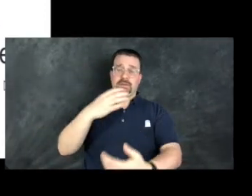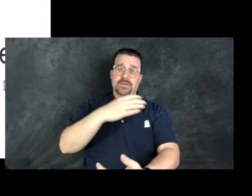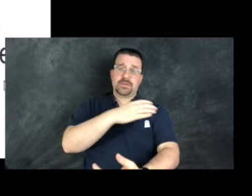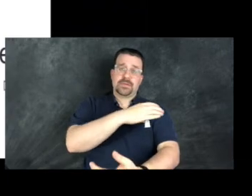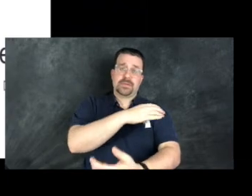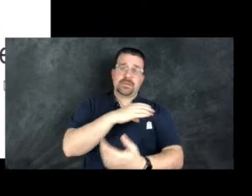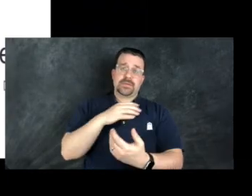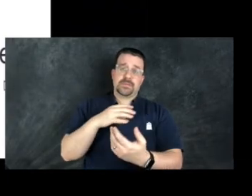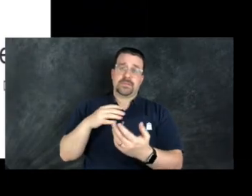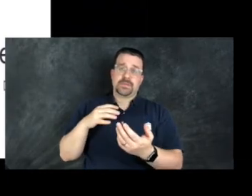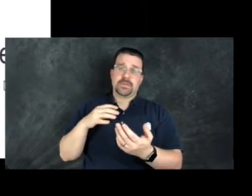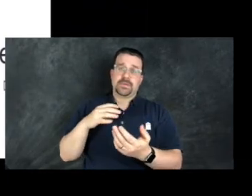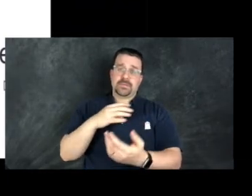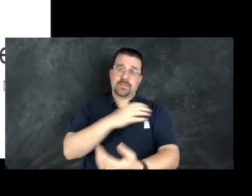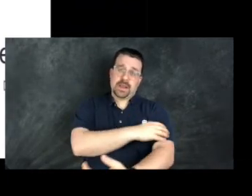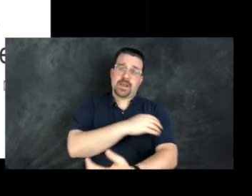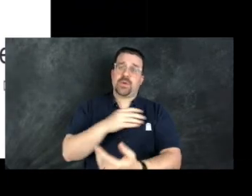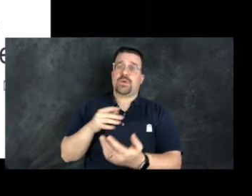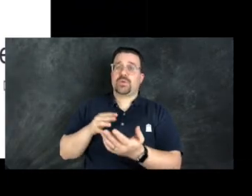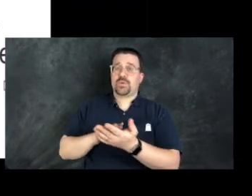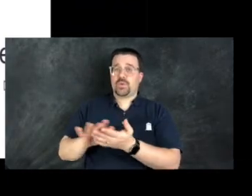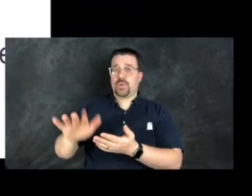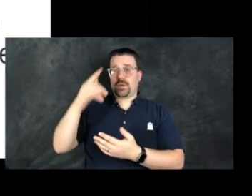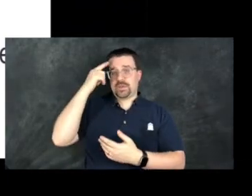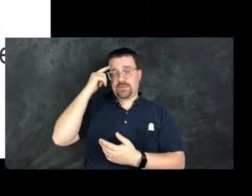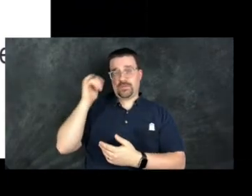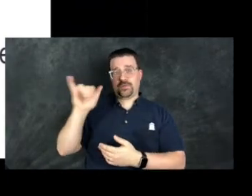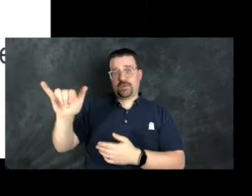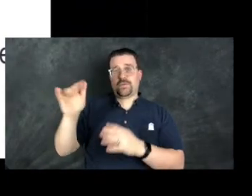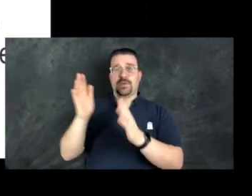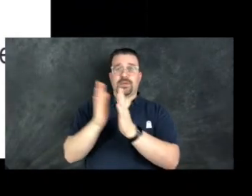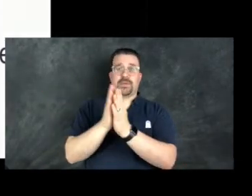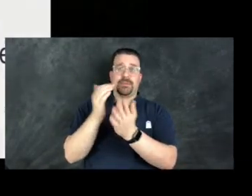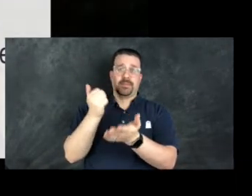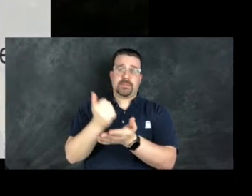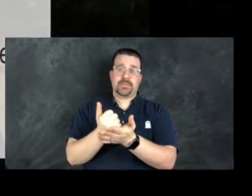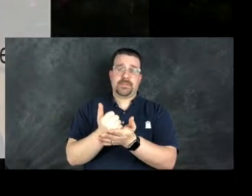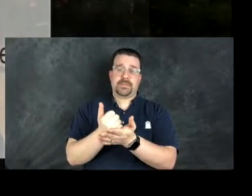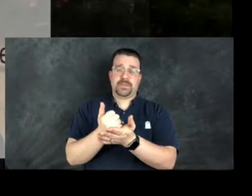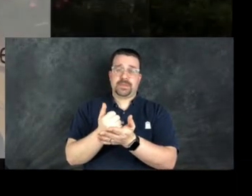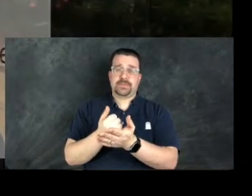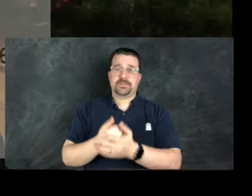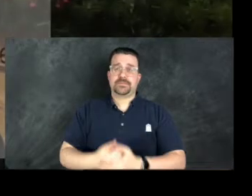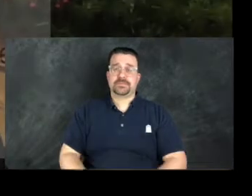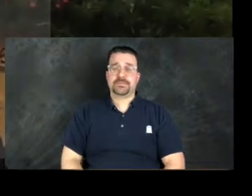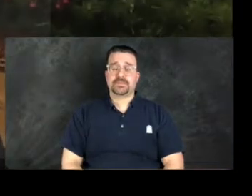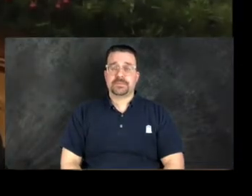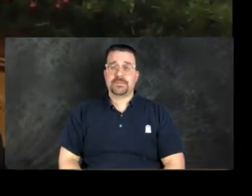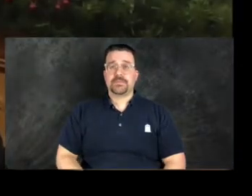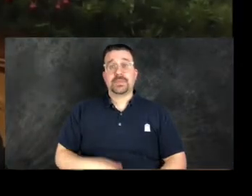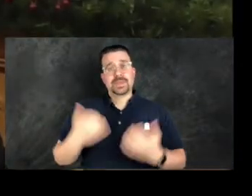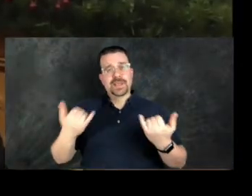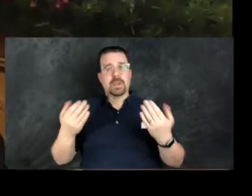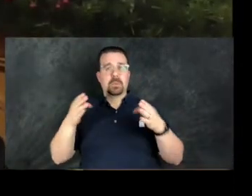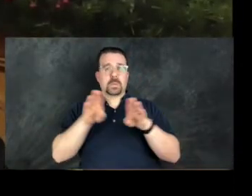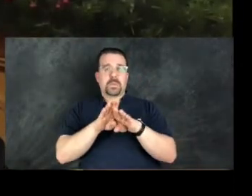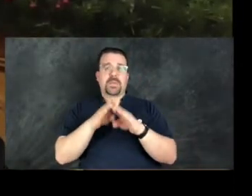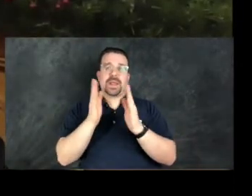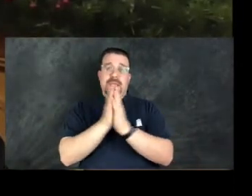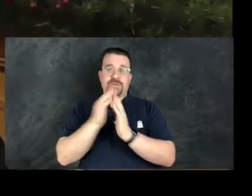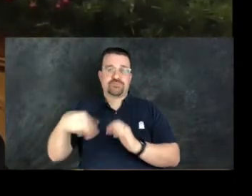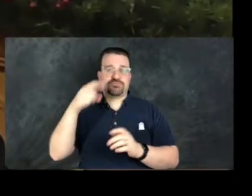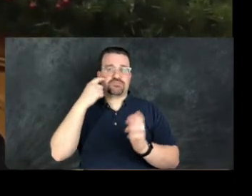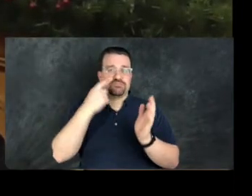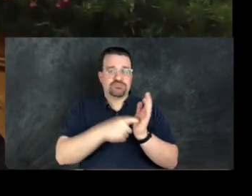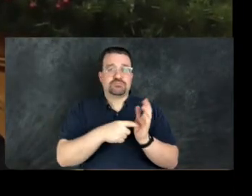For thine is the kingdom and the power and the glory forever. Amen. As we close, I would invite you to